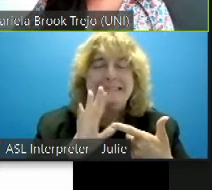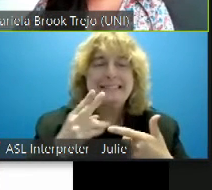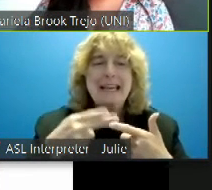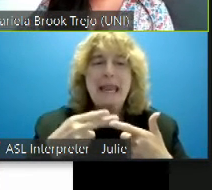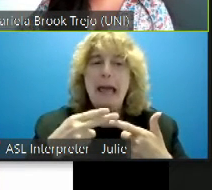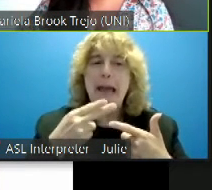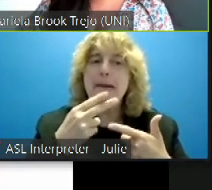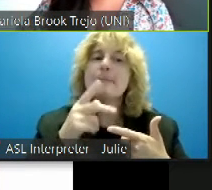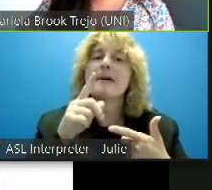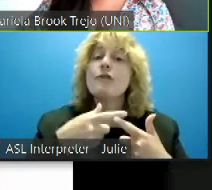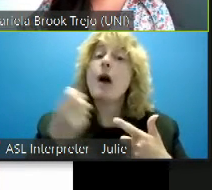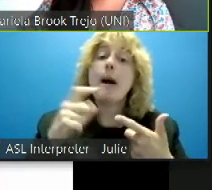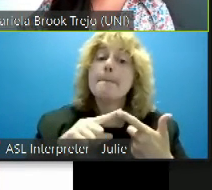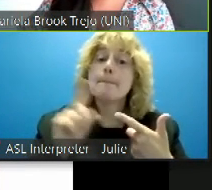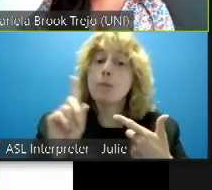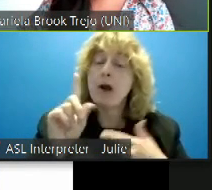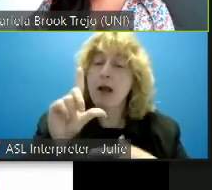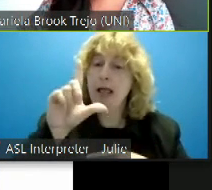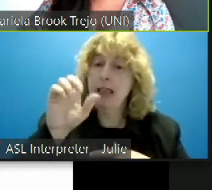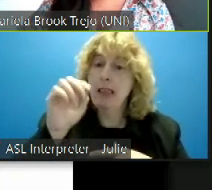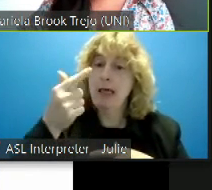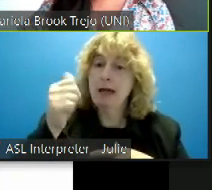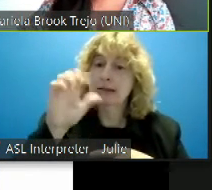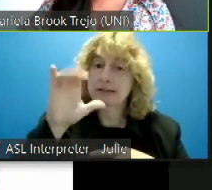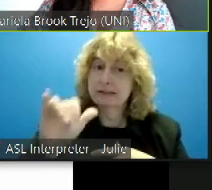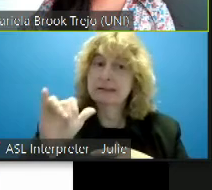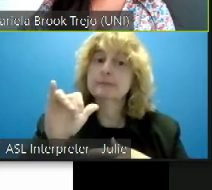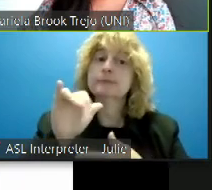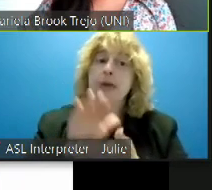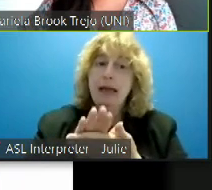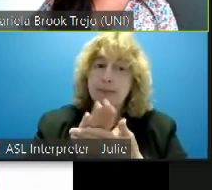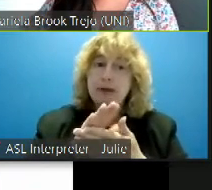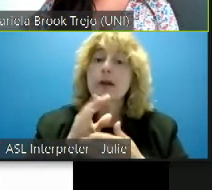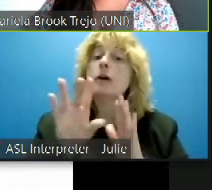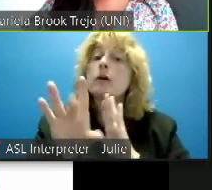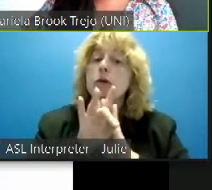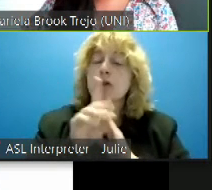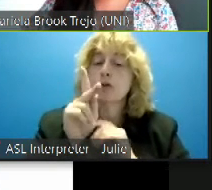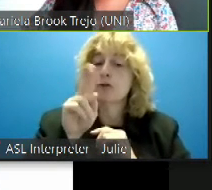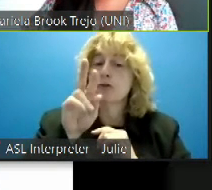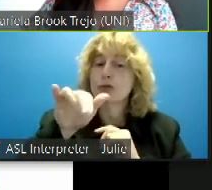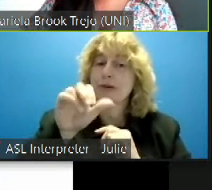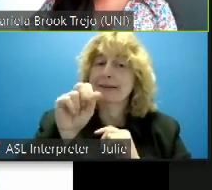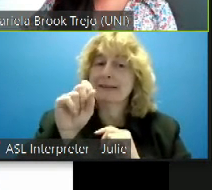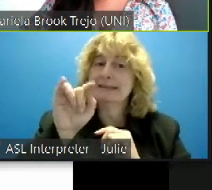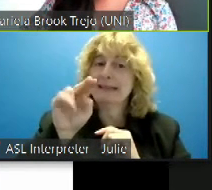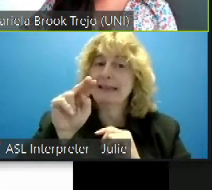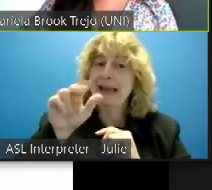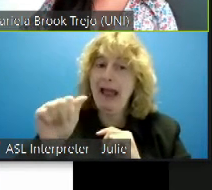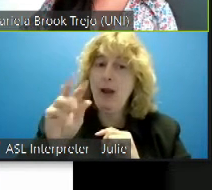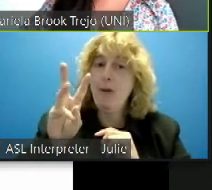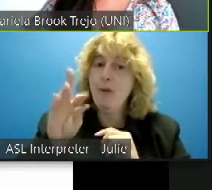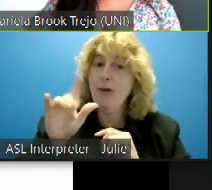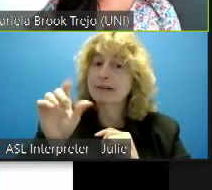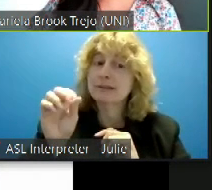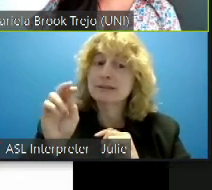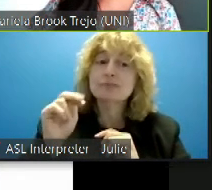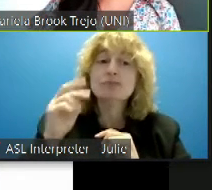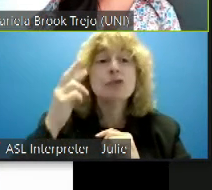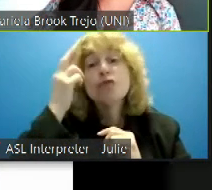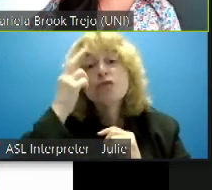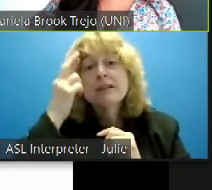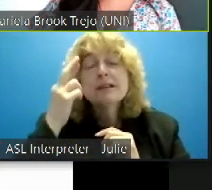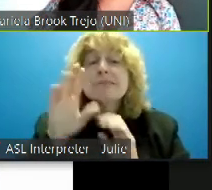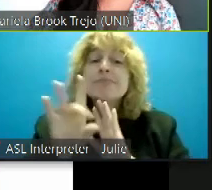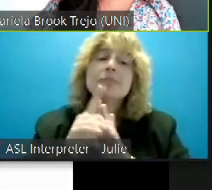from Legacy Academy and she was nominated by Christina Wilson. Her reasoning is she makes sure she takes time with